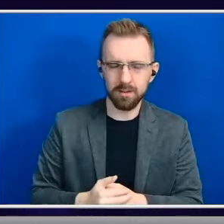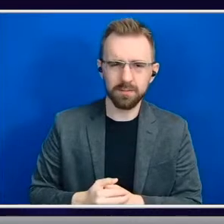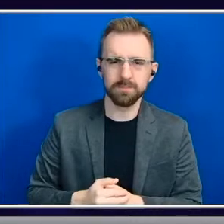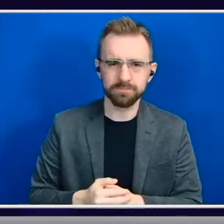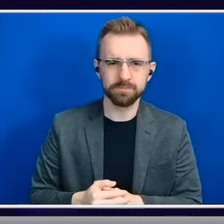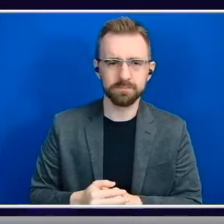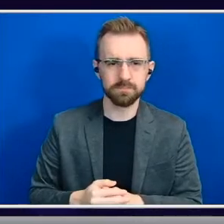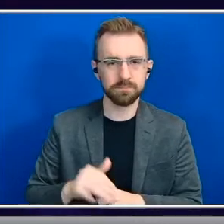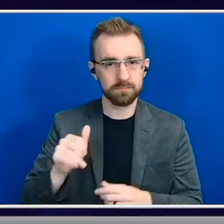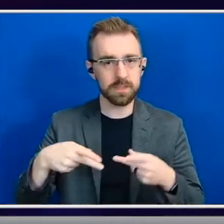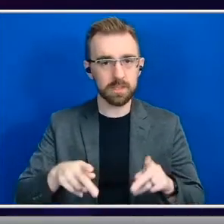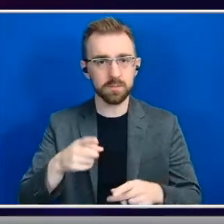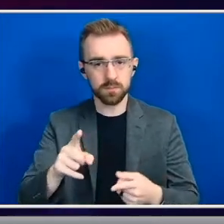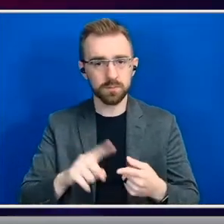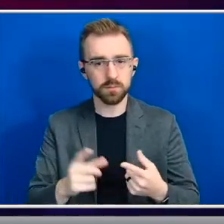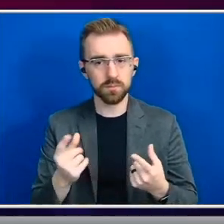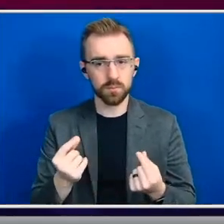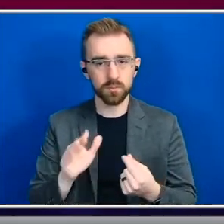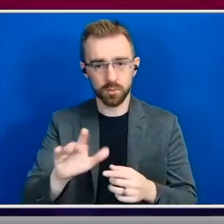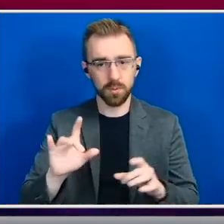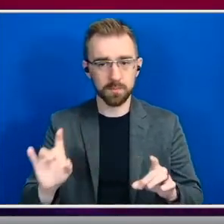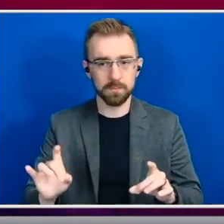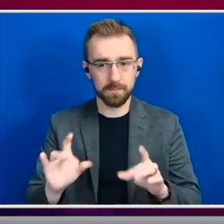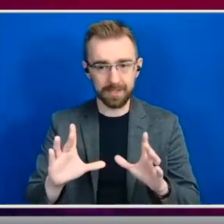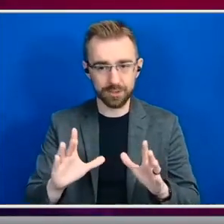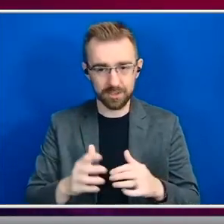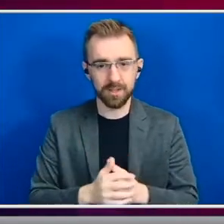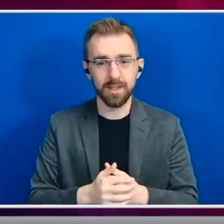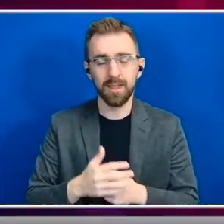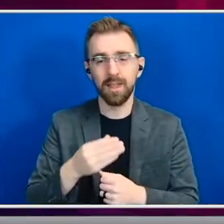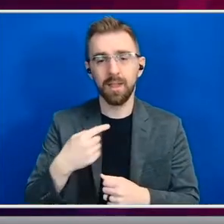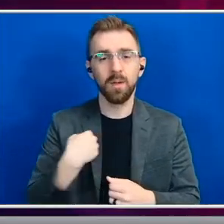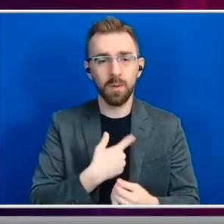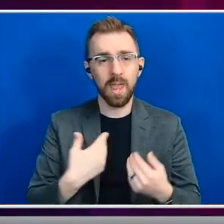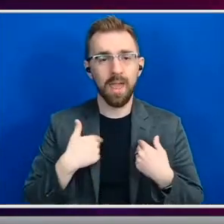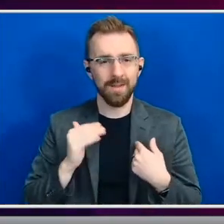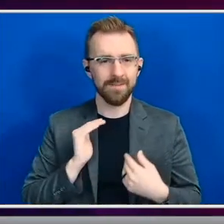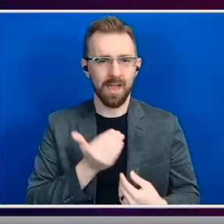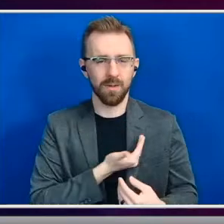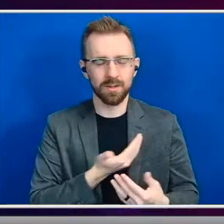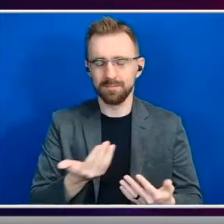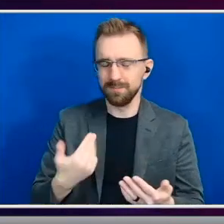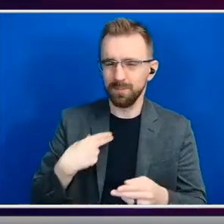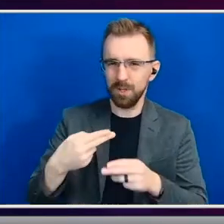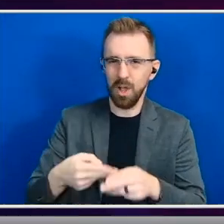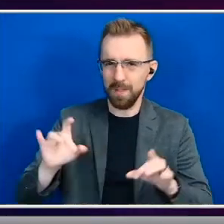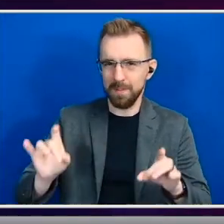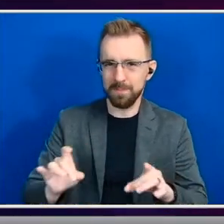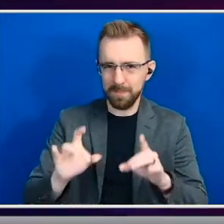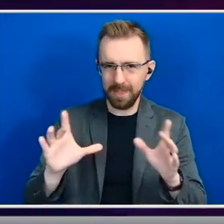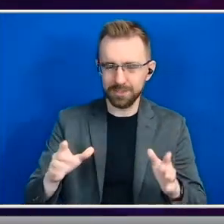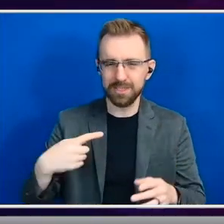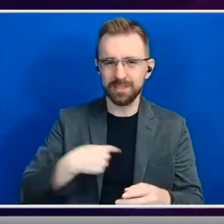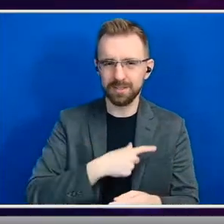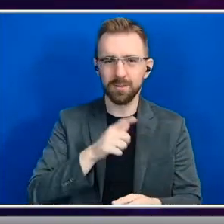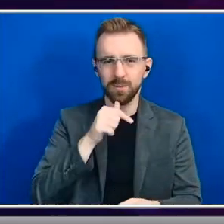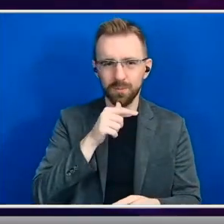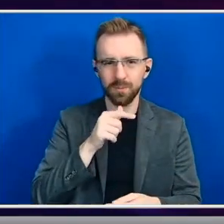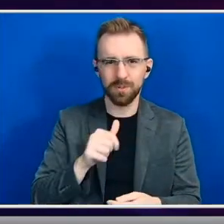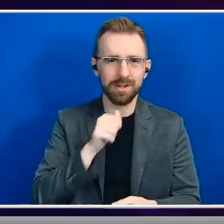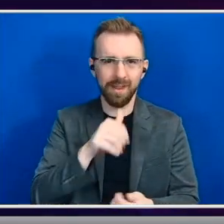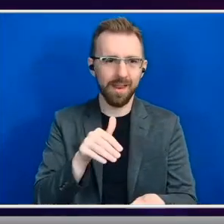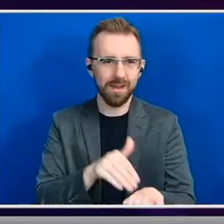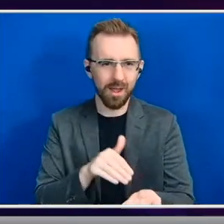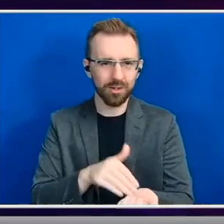you to do your magic. And then we have we call it magic, those of us who aren't doctors, but you